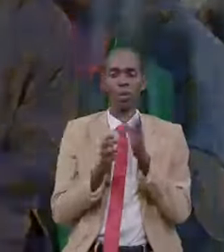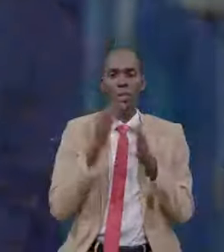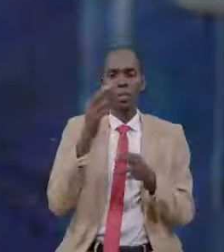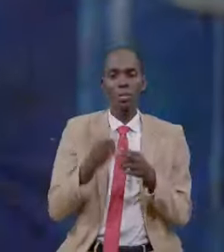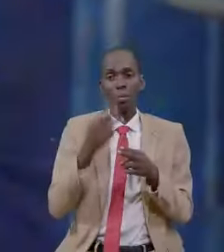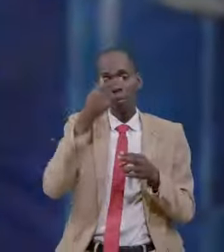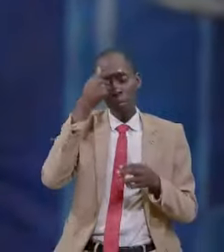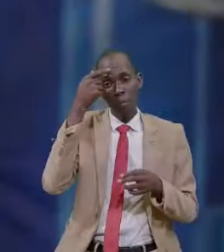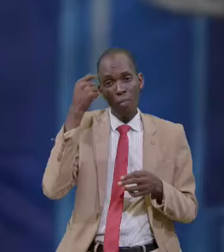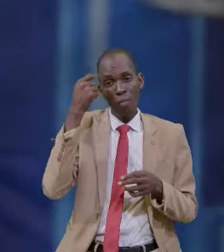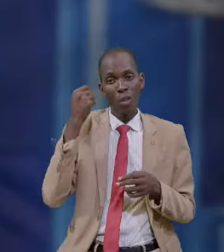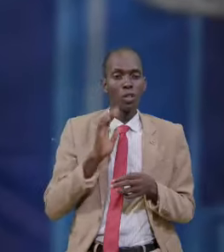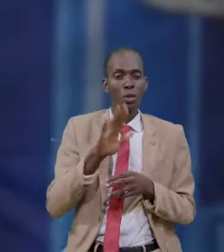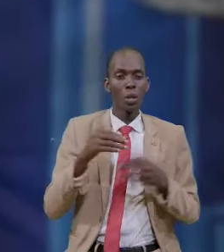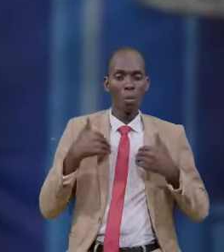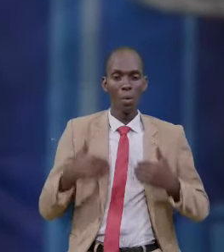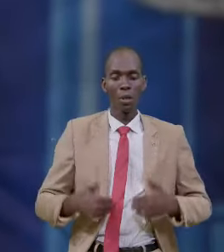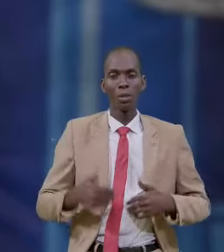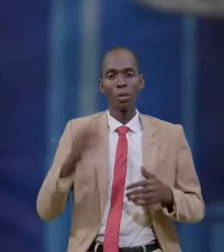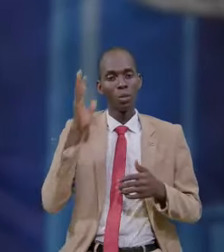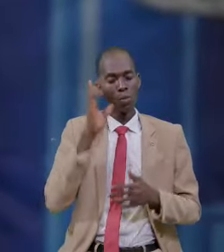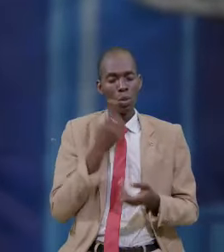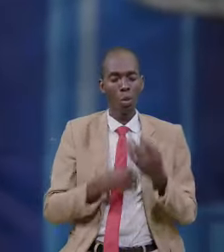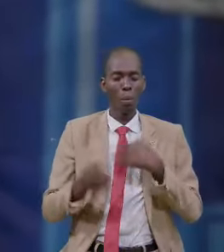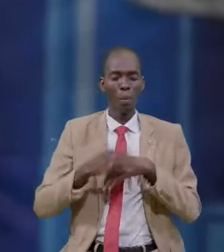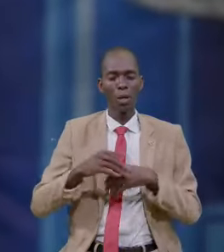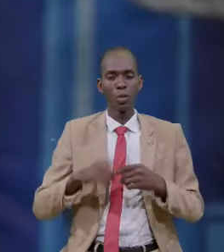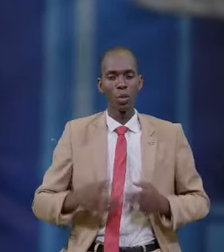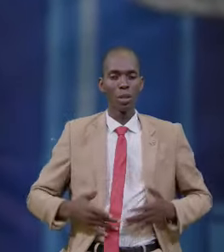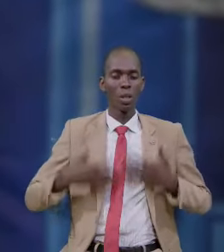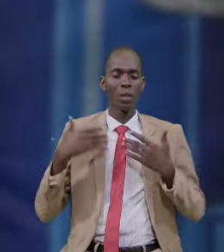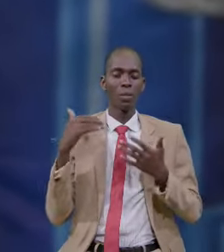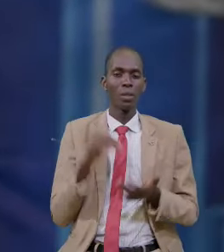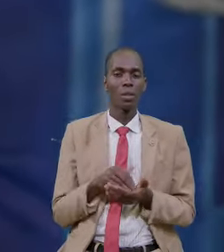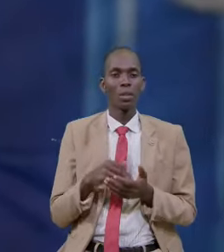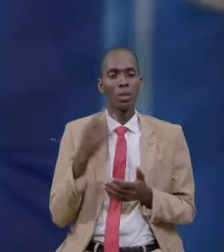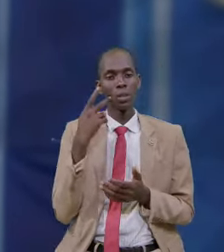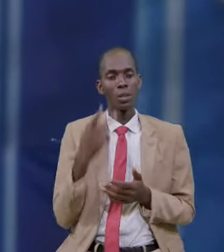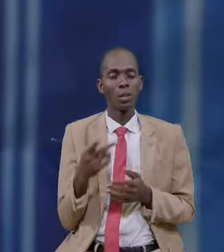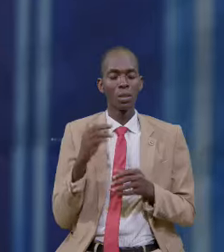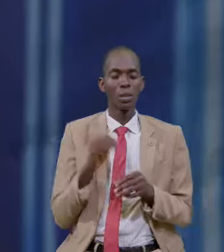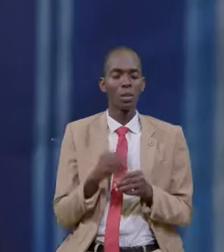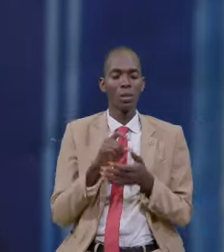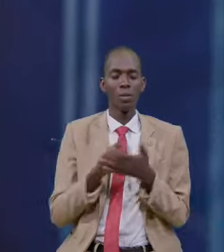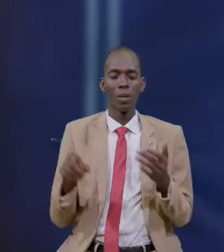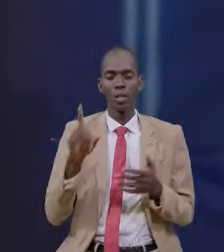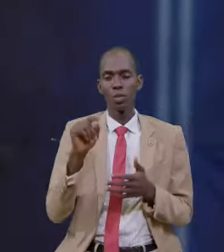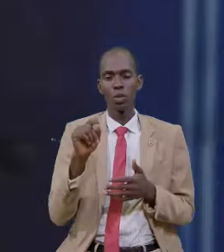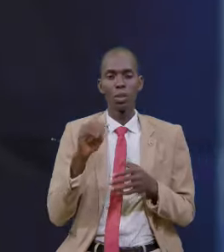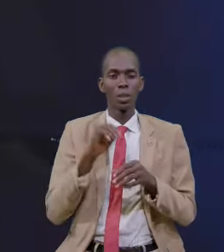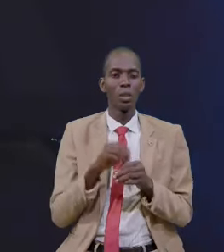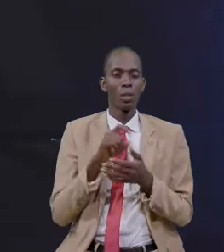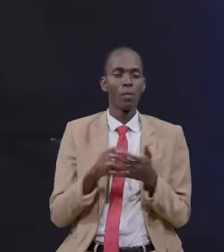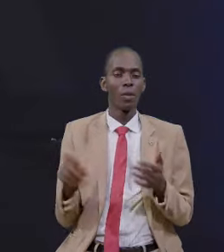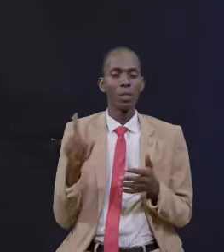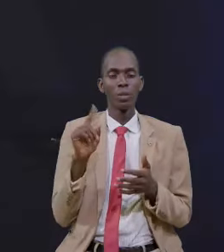Because your body will come alive. And then he tells us in verse 20, in verse 20 it